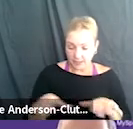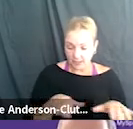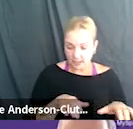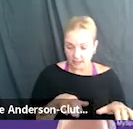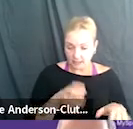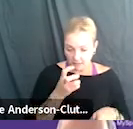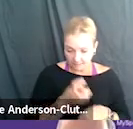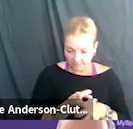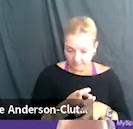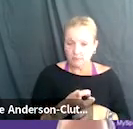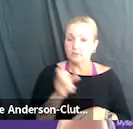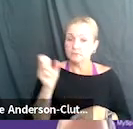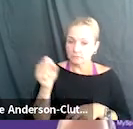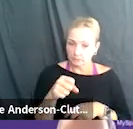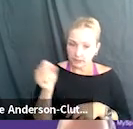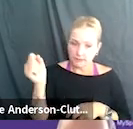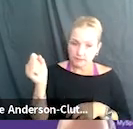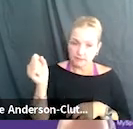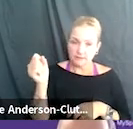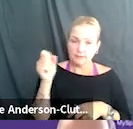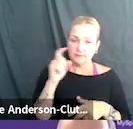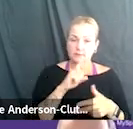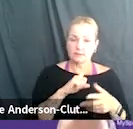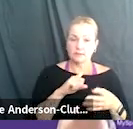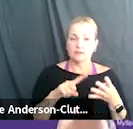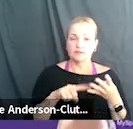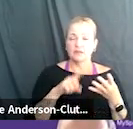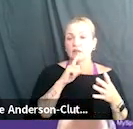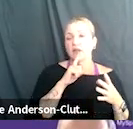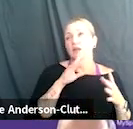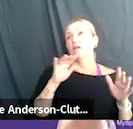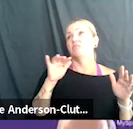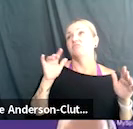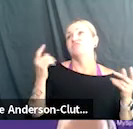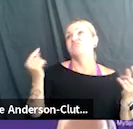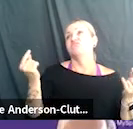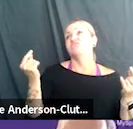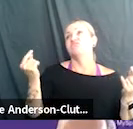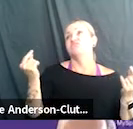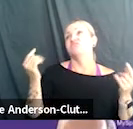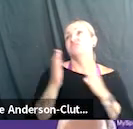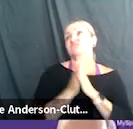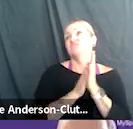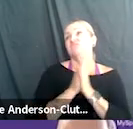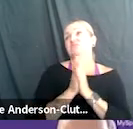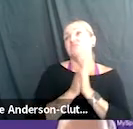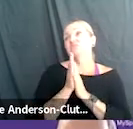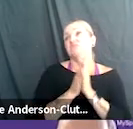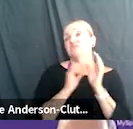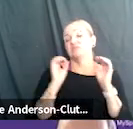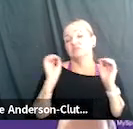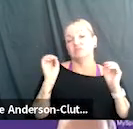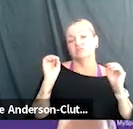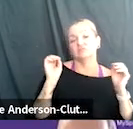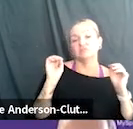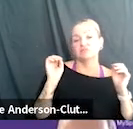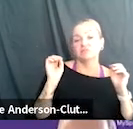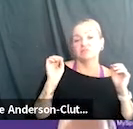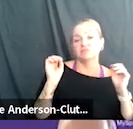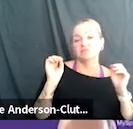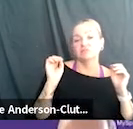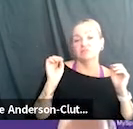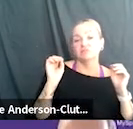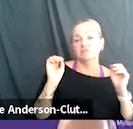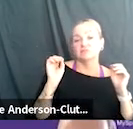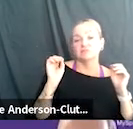and apparent lack of motivation. So with these 3 people, their parents said that they often looked like they wanted to do something, they just needed prompting to do it.